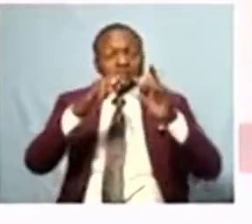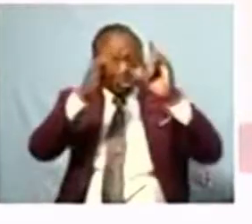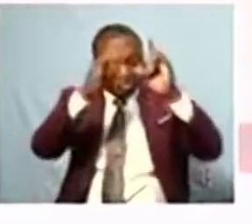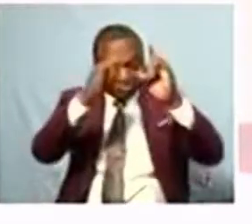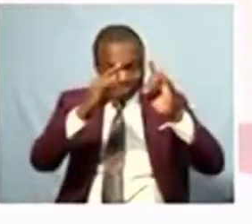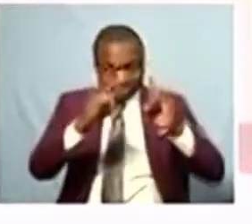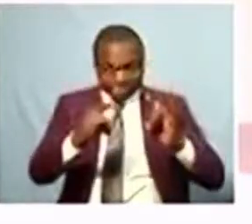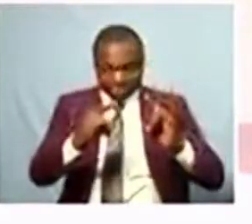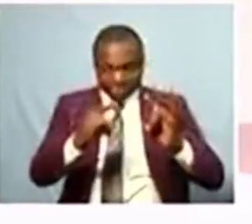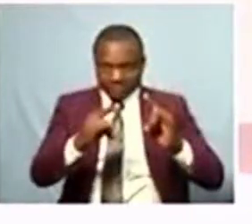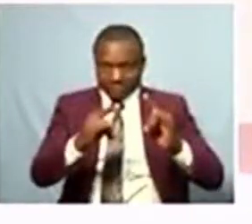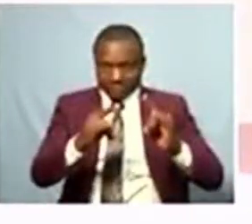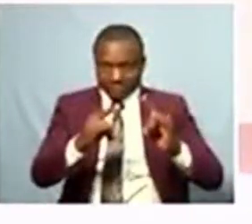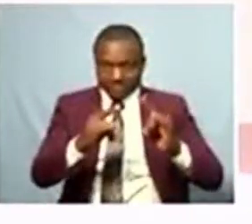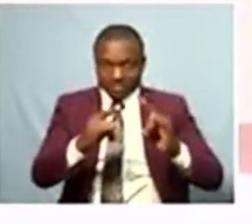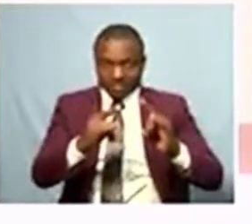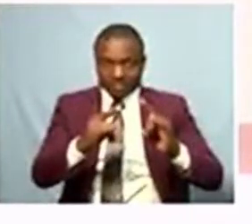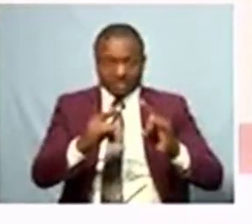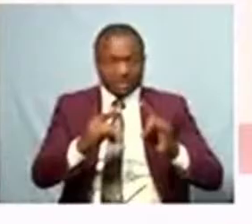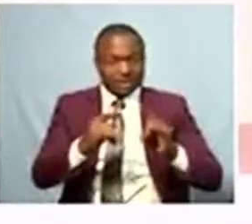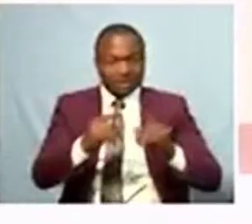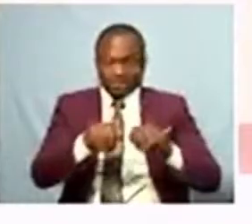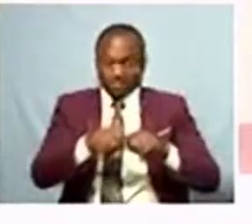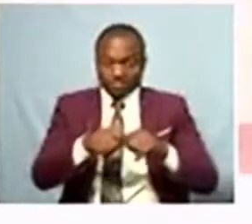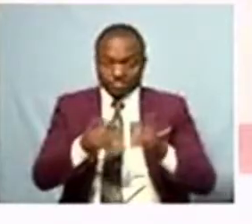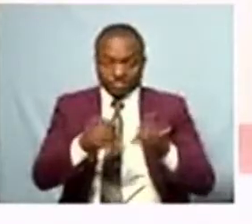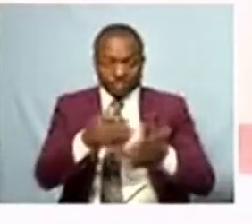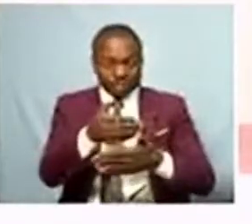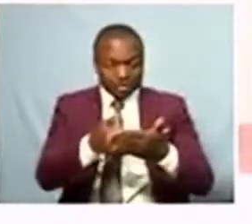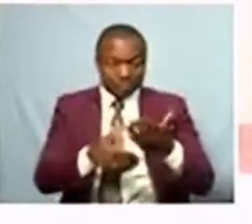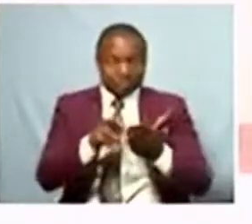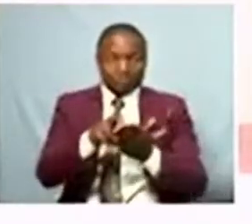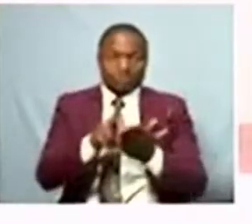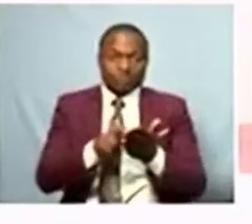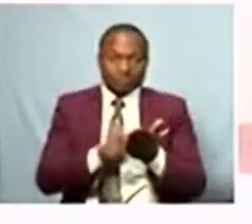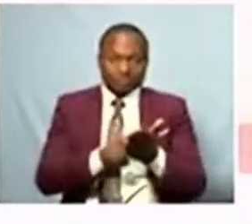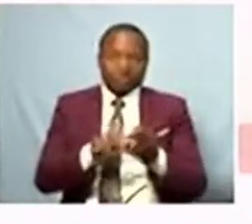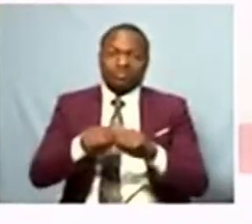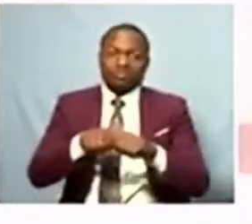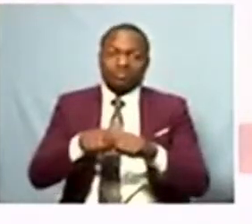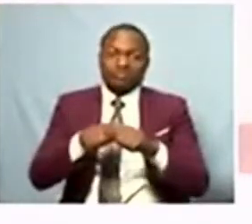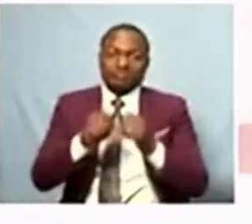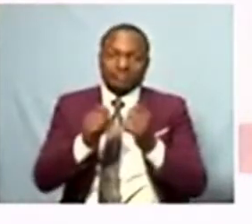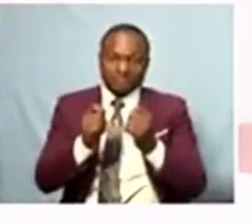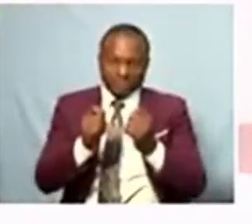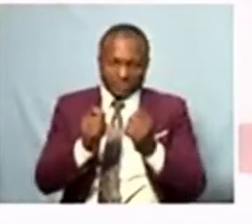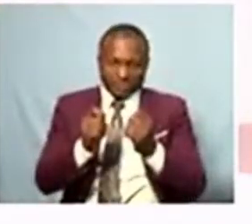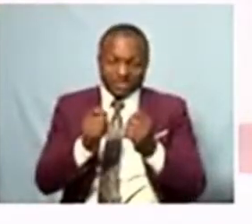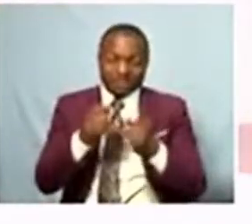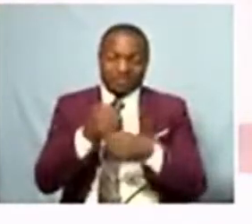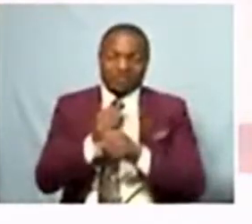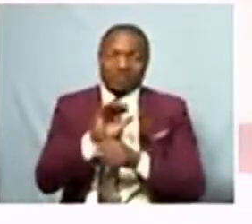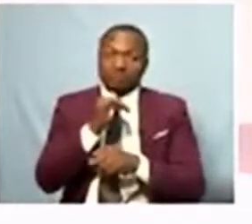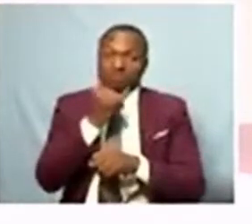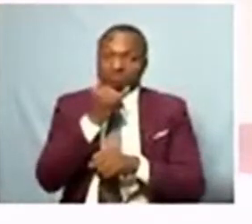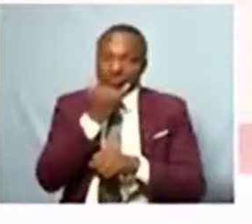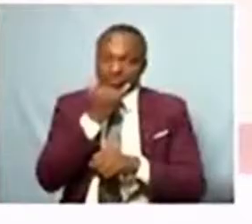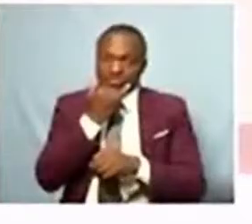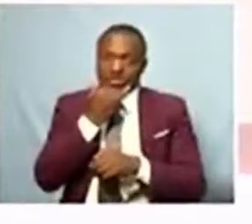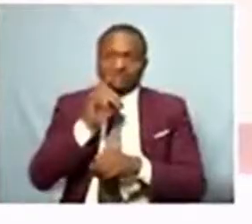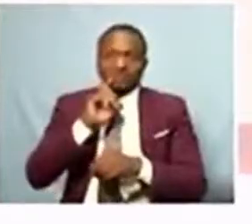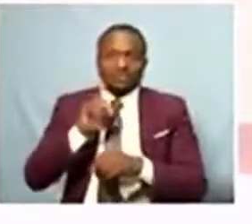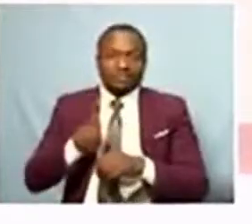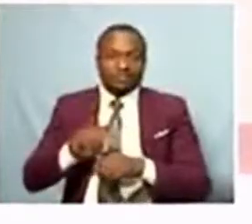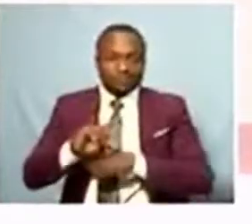that contravenes these provisions commits an offense and is subject to